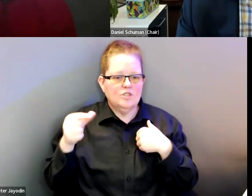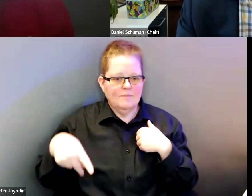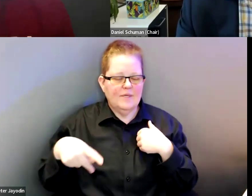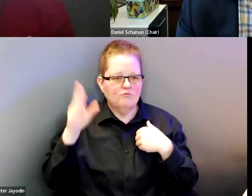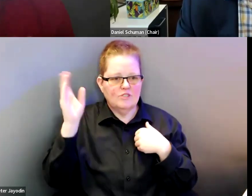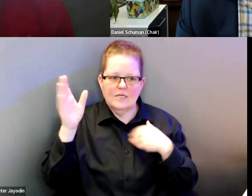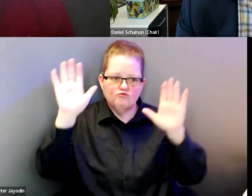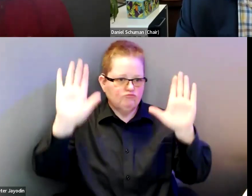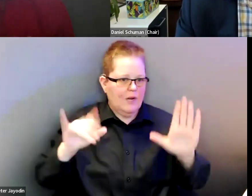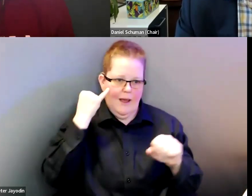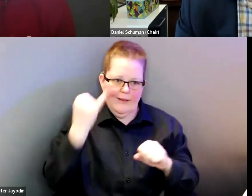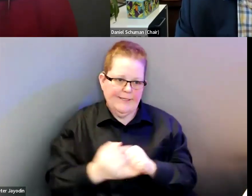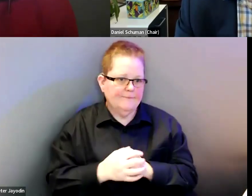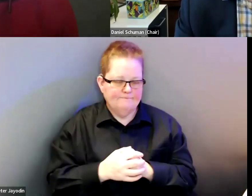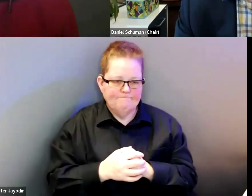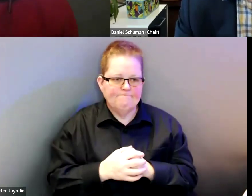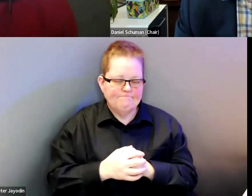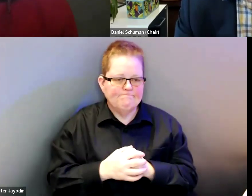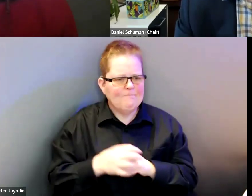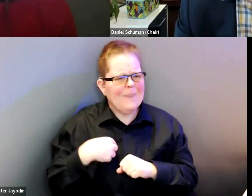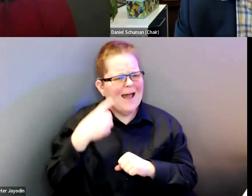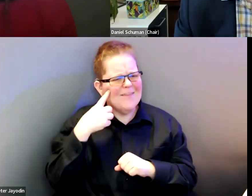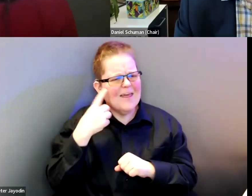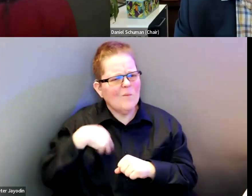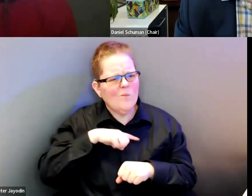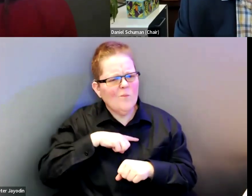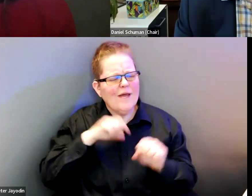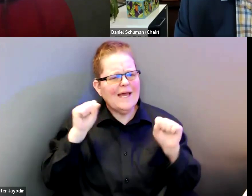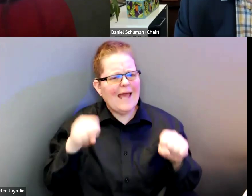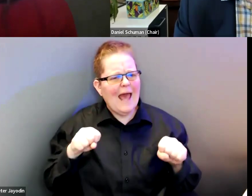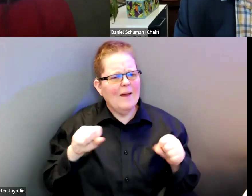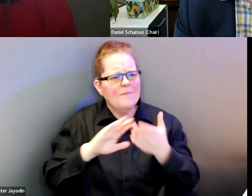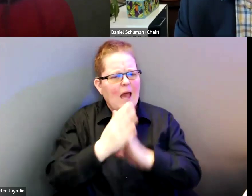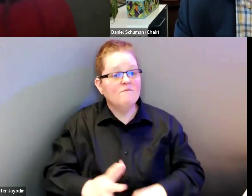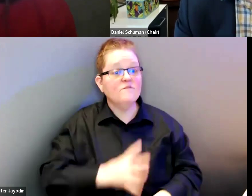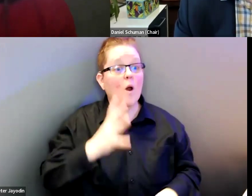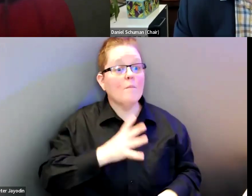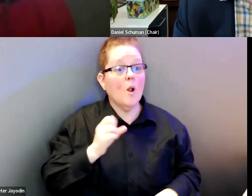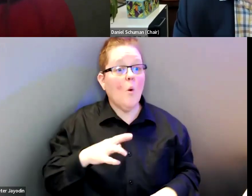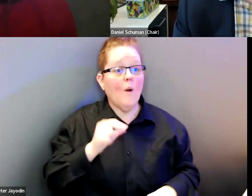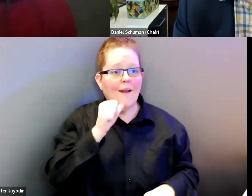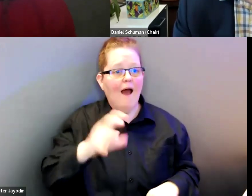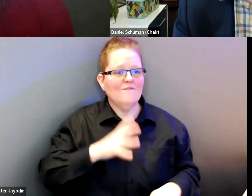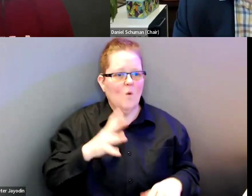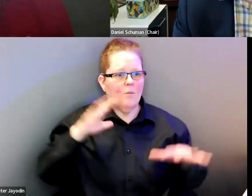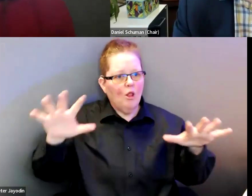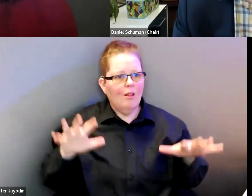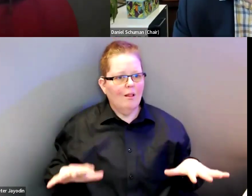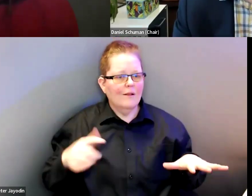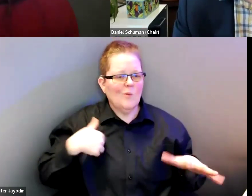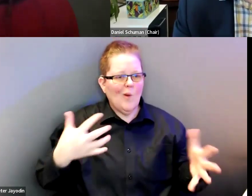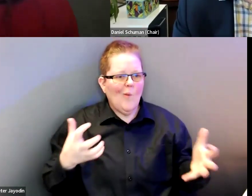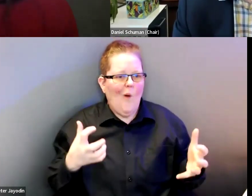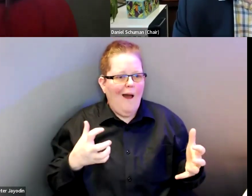idea. I think that we can be as formal or as informal as we want to be with these, right? If we want to have